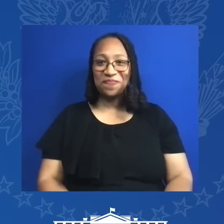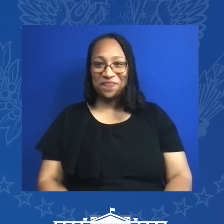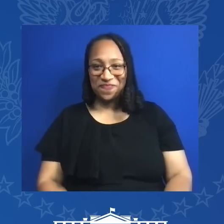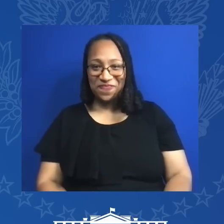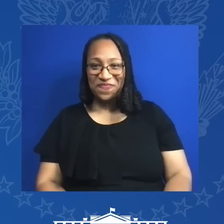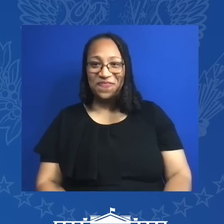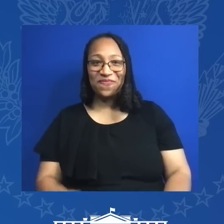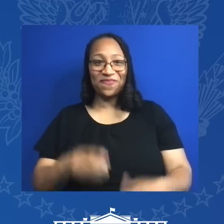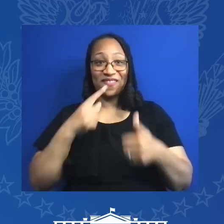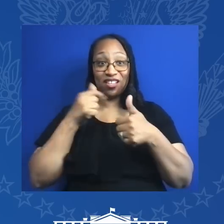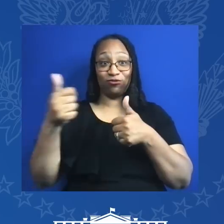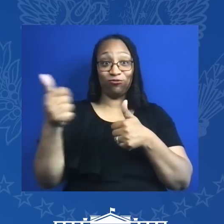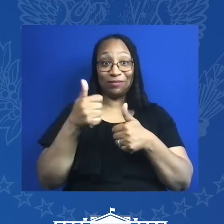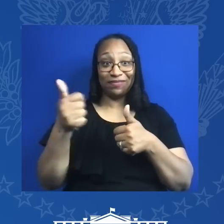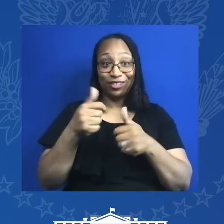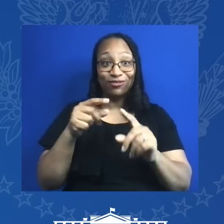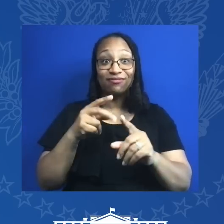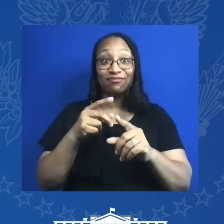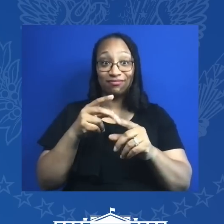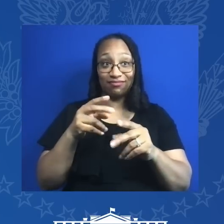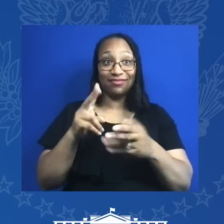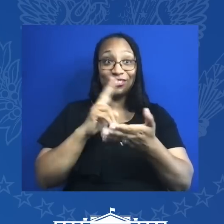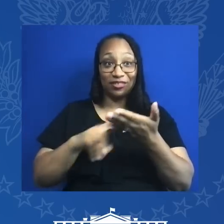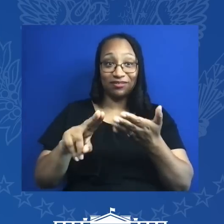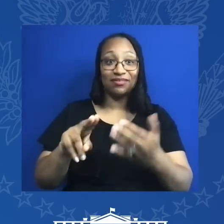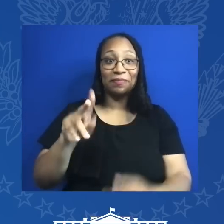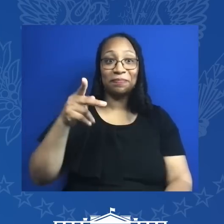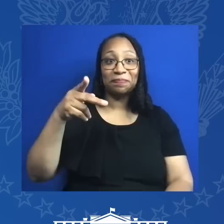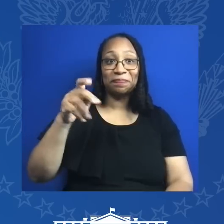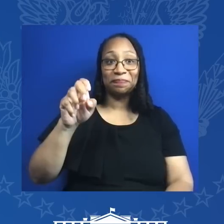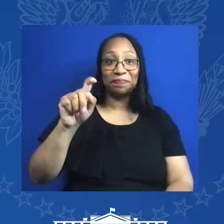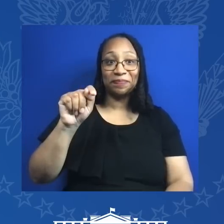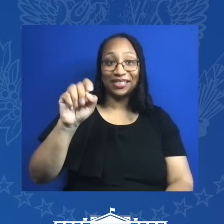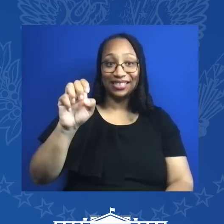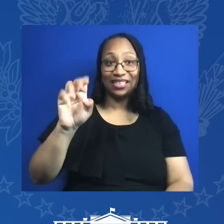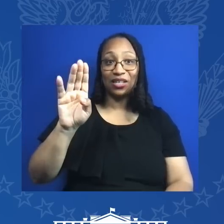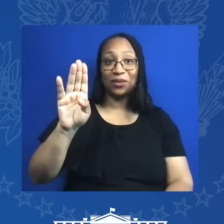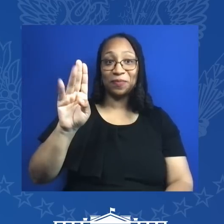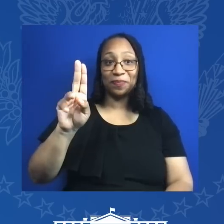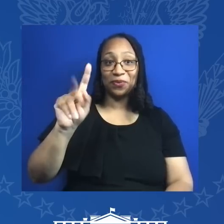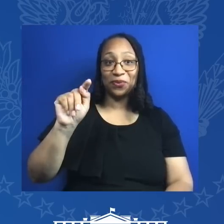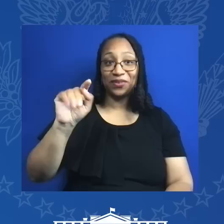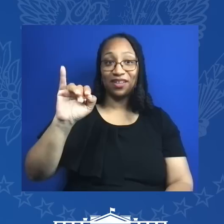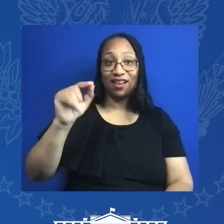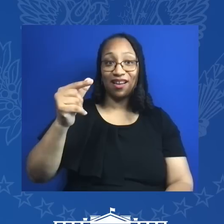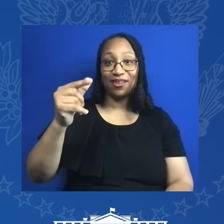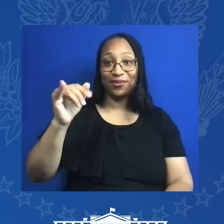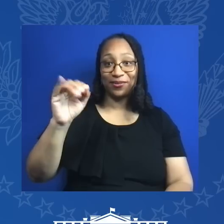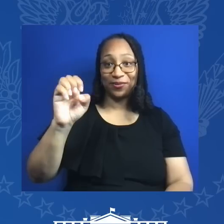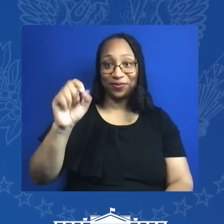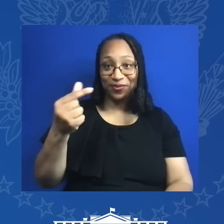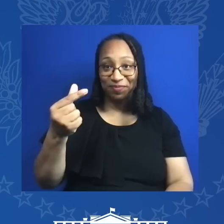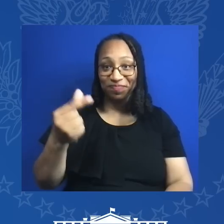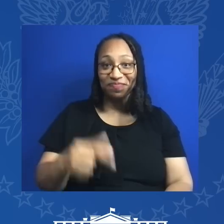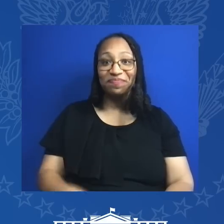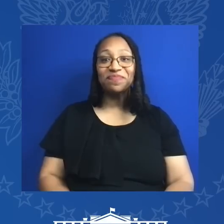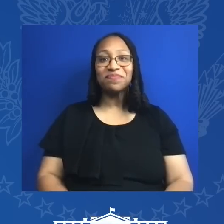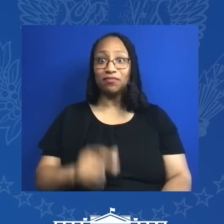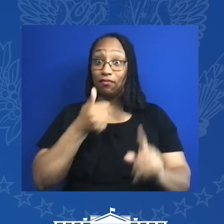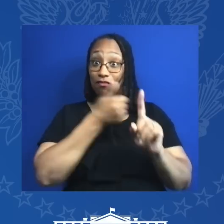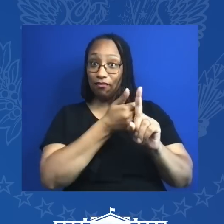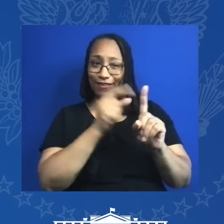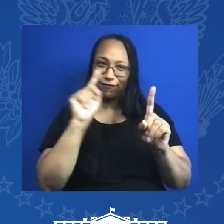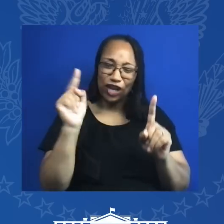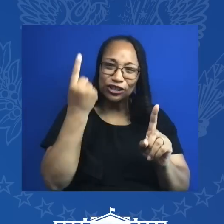And we have the first and second transgender Americans to be confirmed by the United States Senate in history, Assistant Secretary of Health and Human